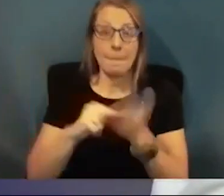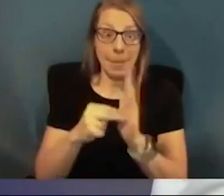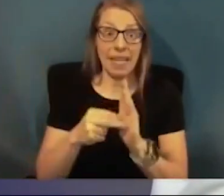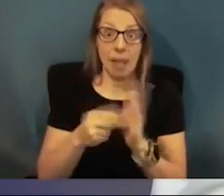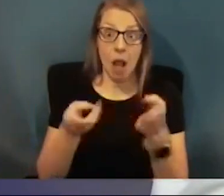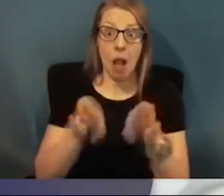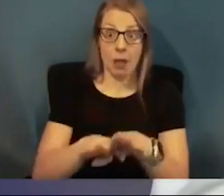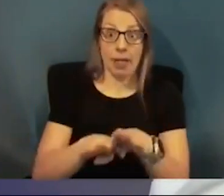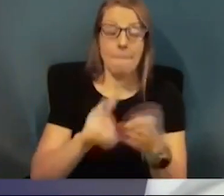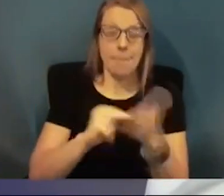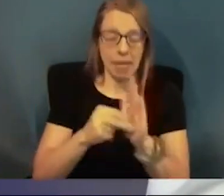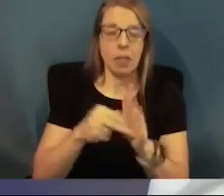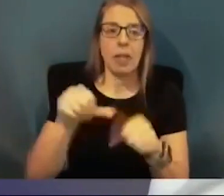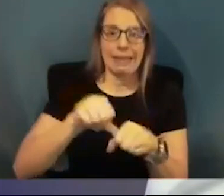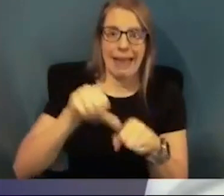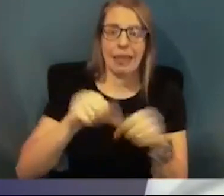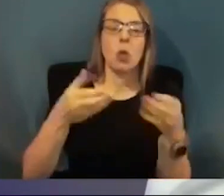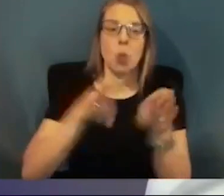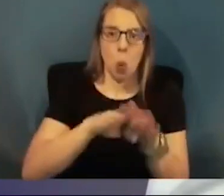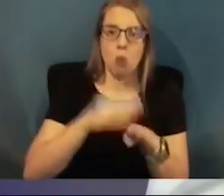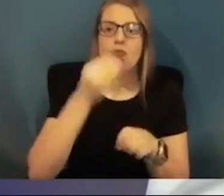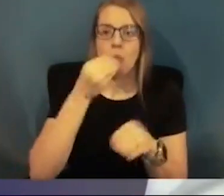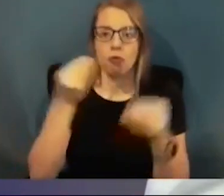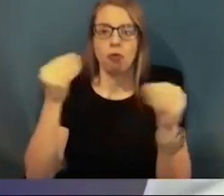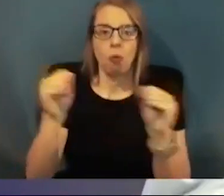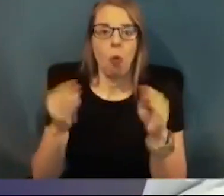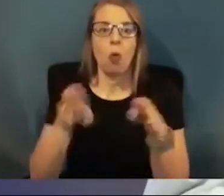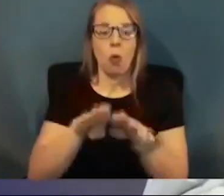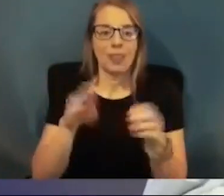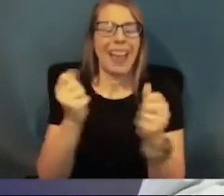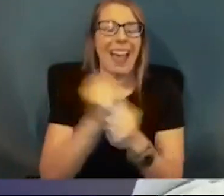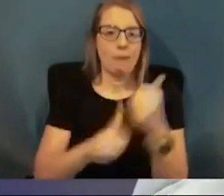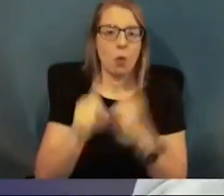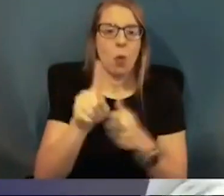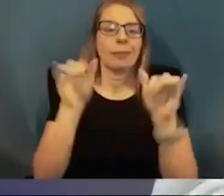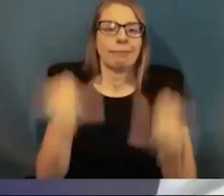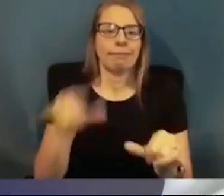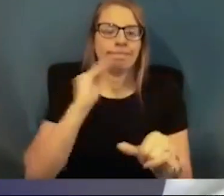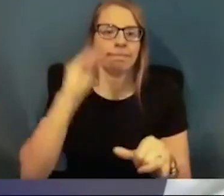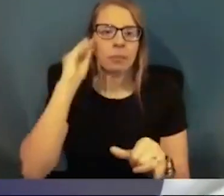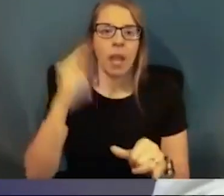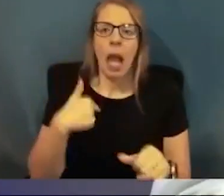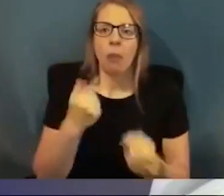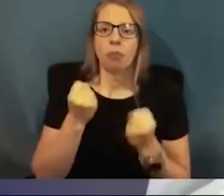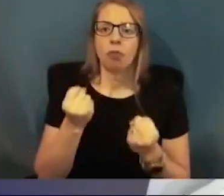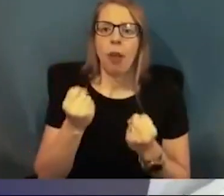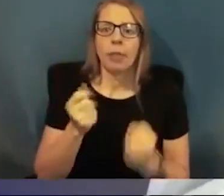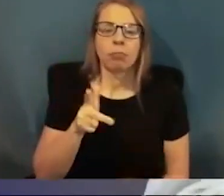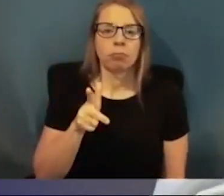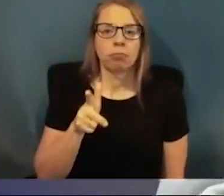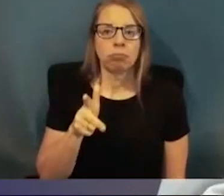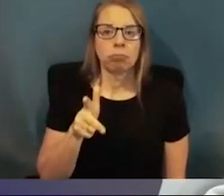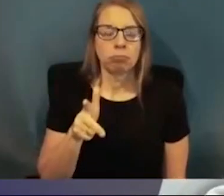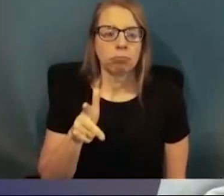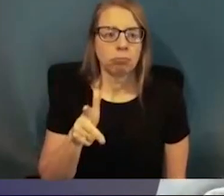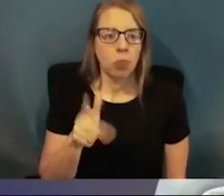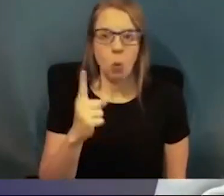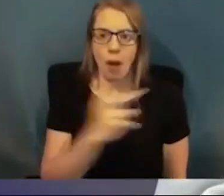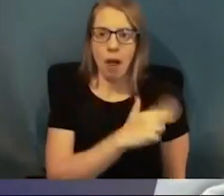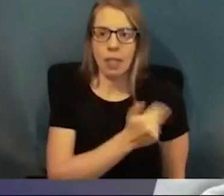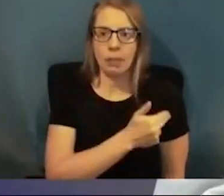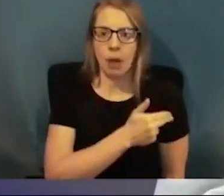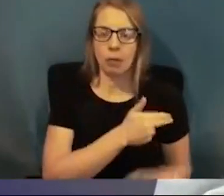Grocery stores closed. I mean, everyone was to stay home. And I would be driving across the reservation, going from one hospital to another